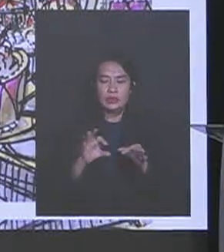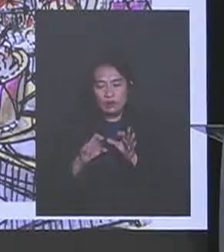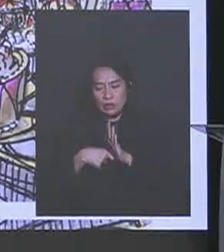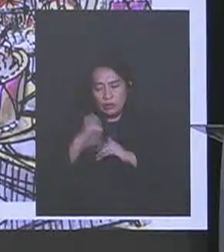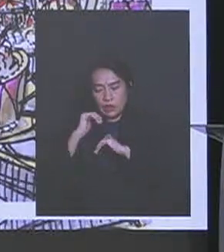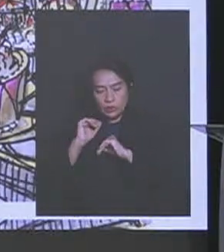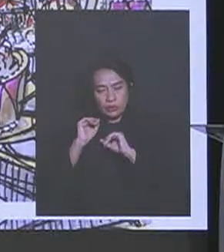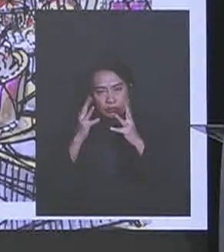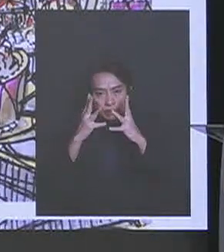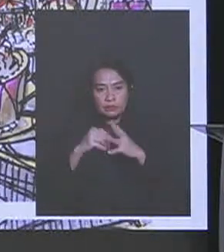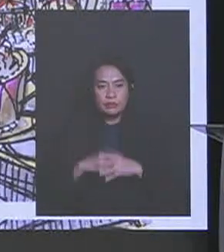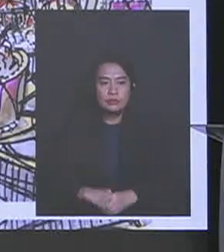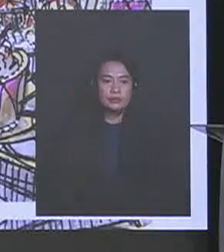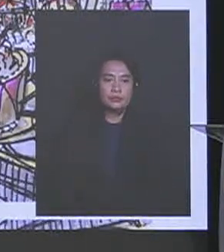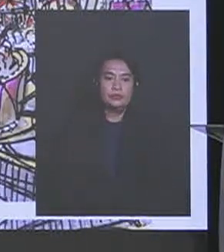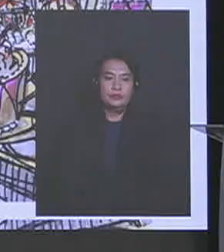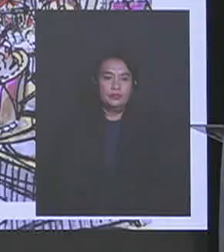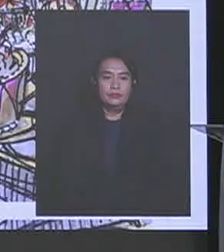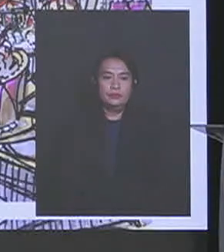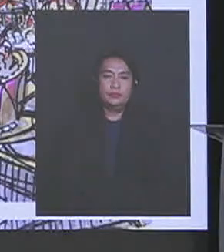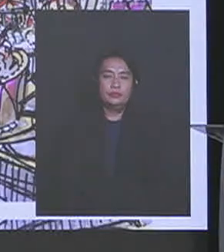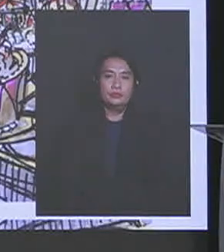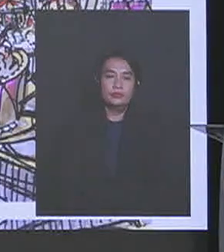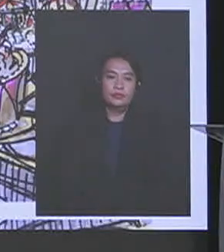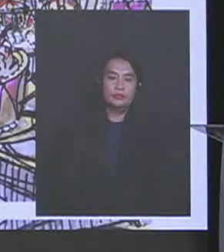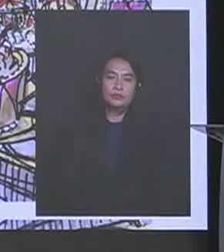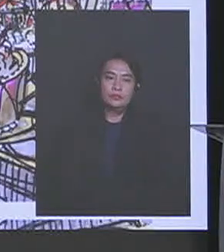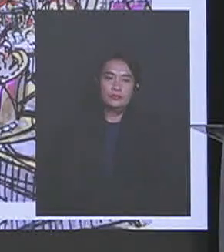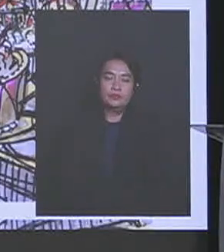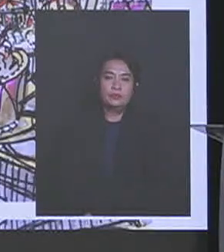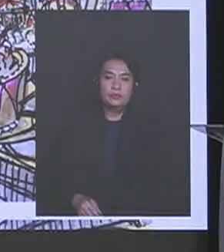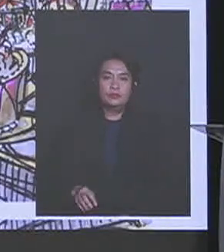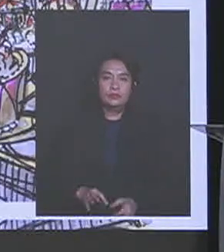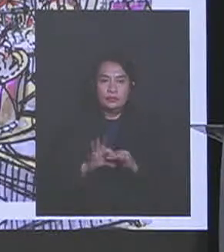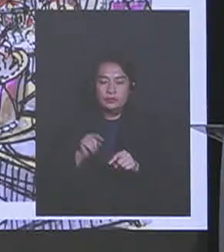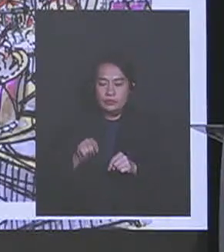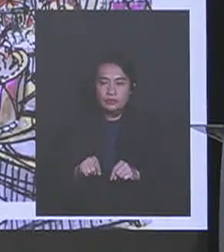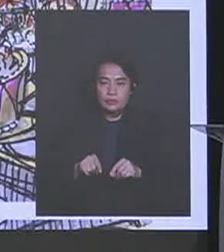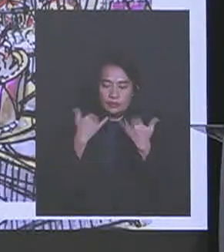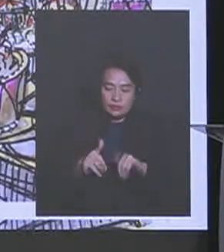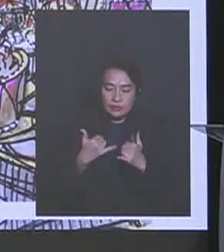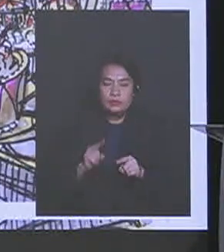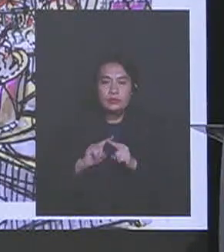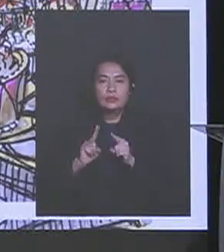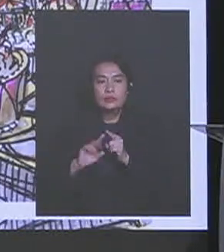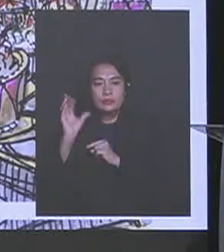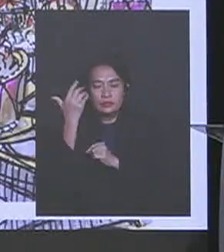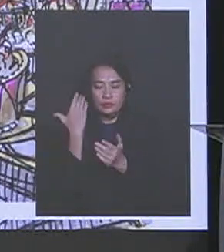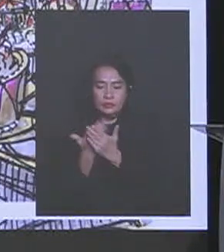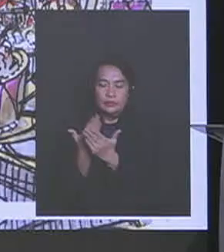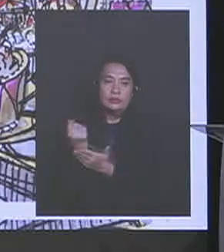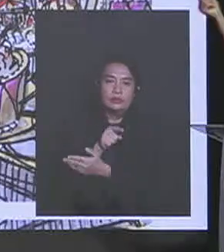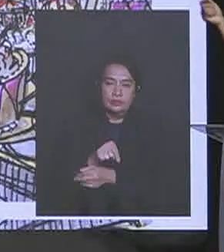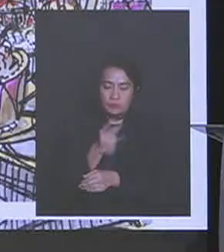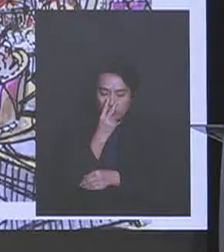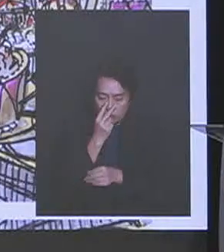Coney Island, the success for a lot of middle class and other residents is that it's affordable. You can just